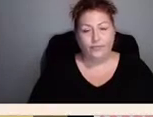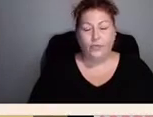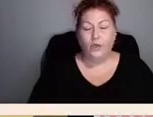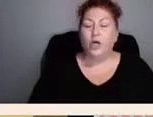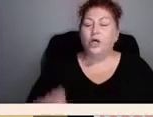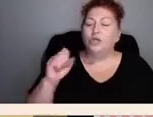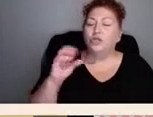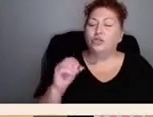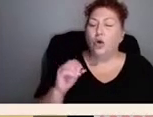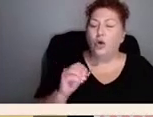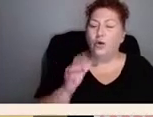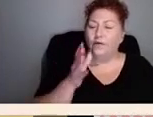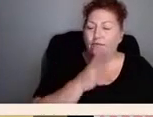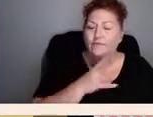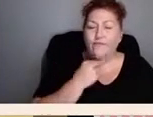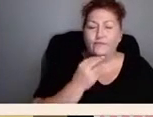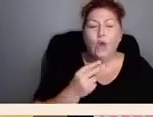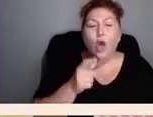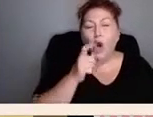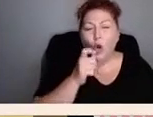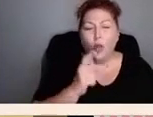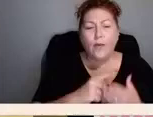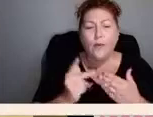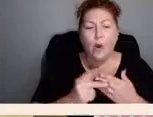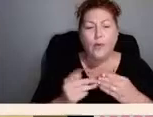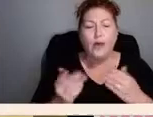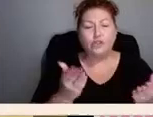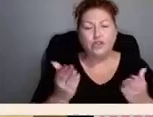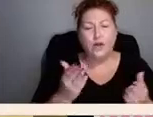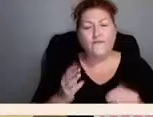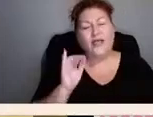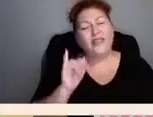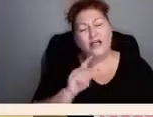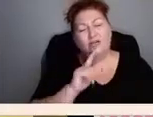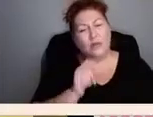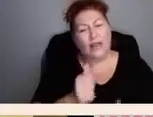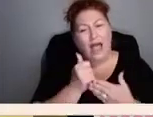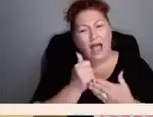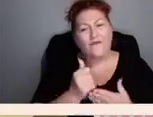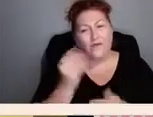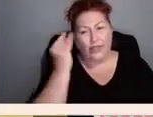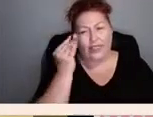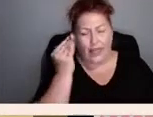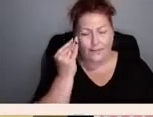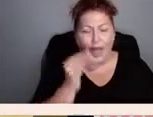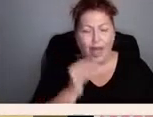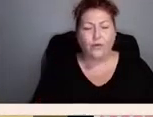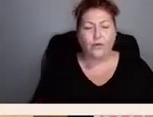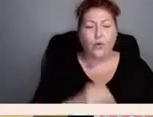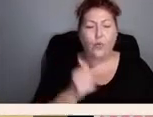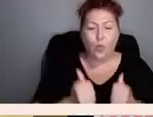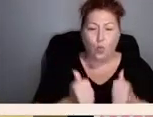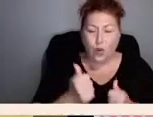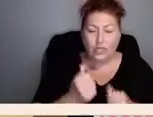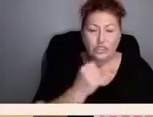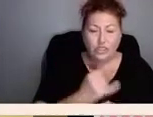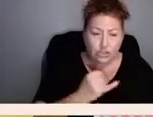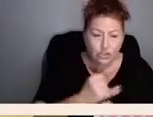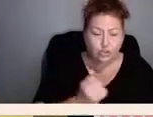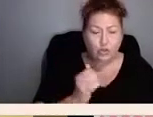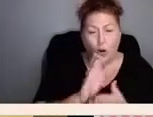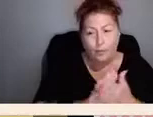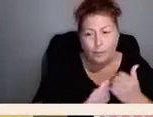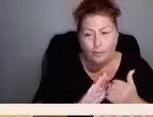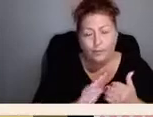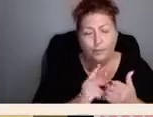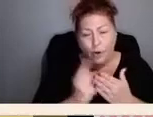So who are these programs serving? That's pretty helpful to think about which institution or program that